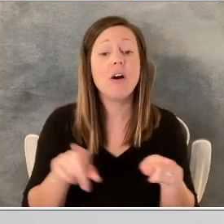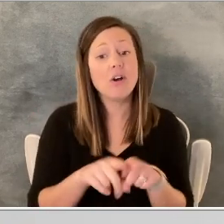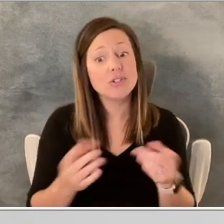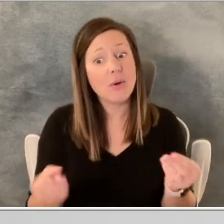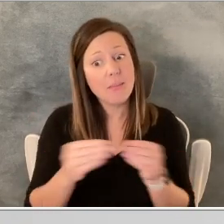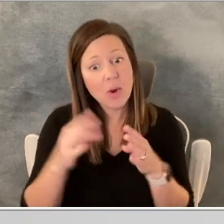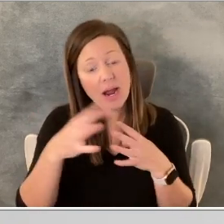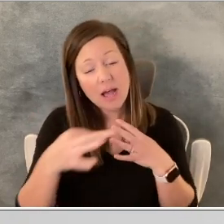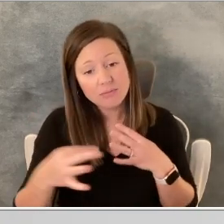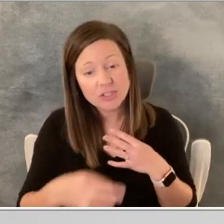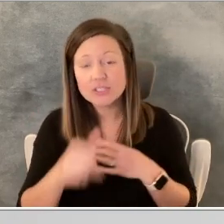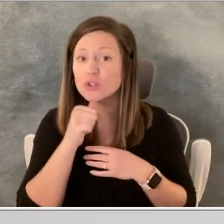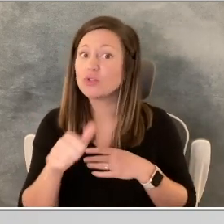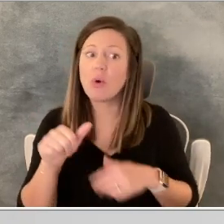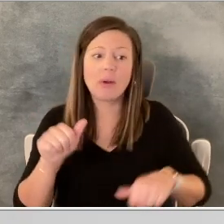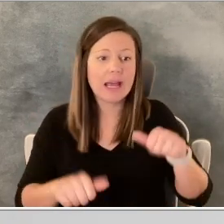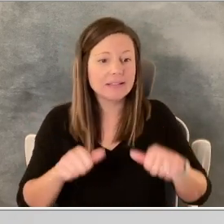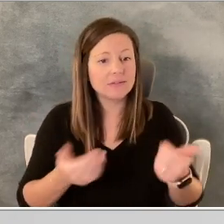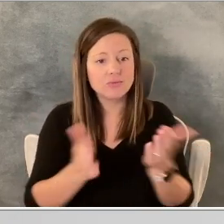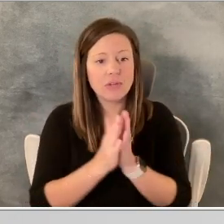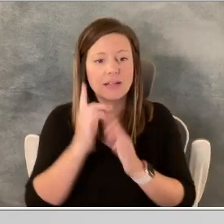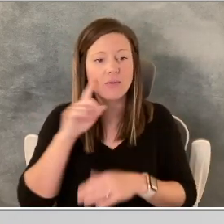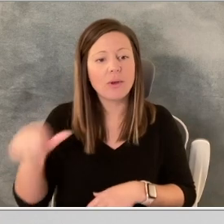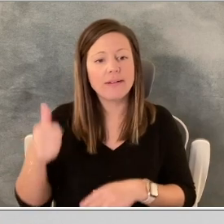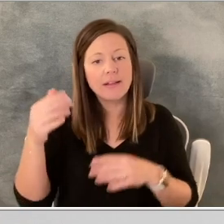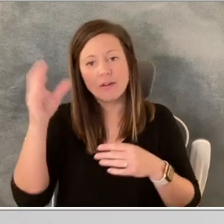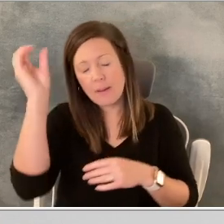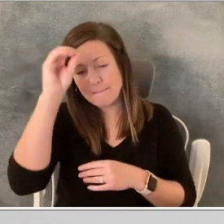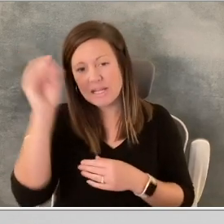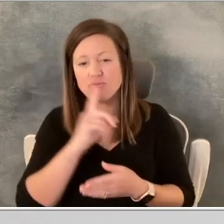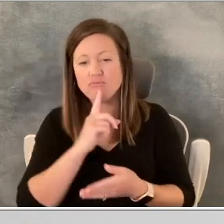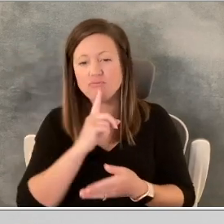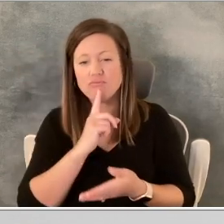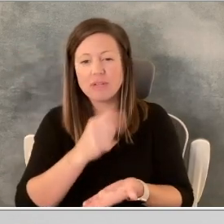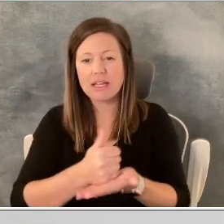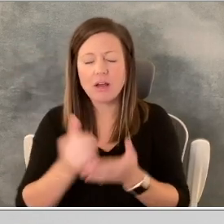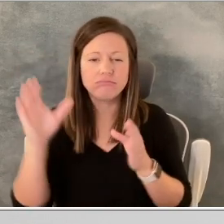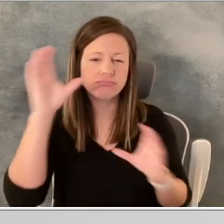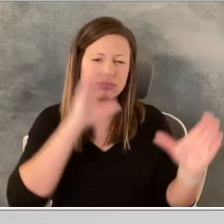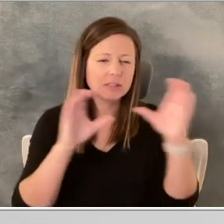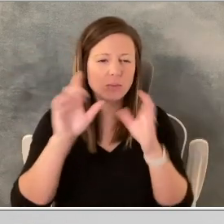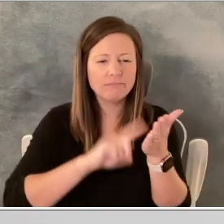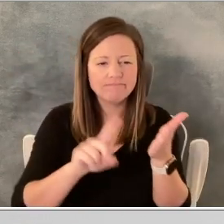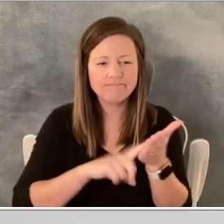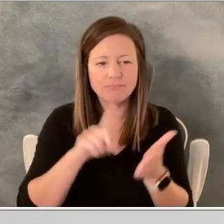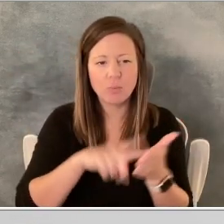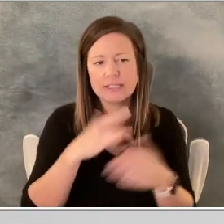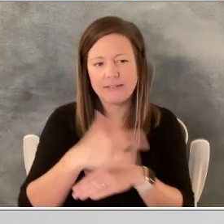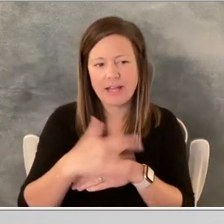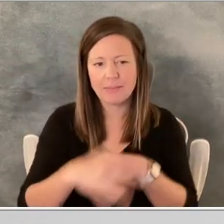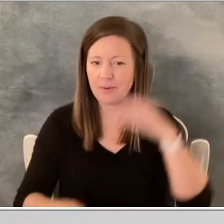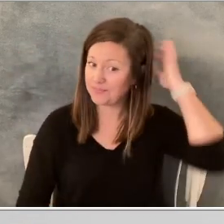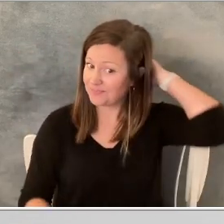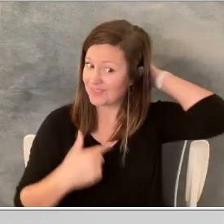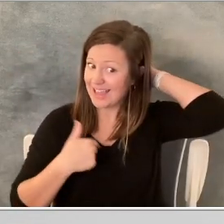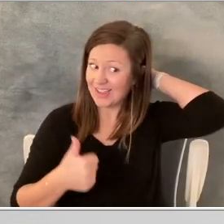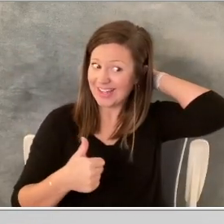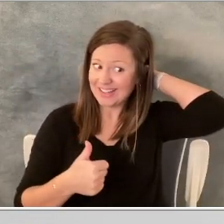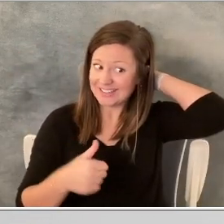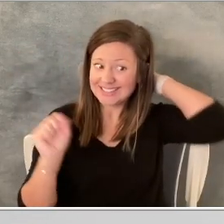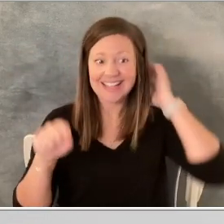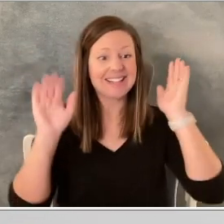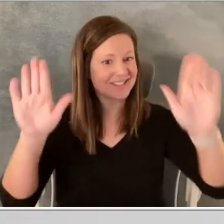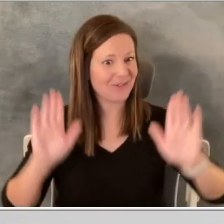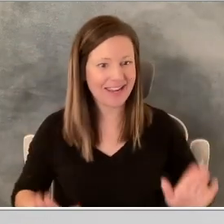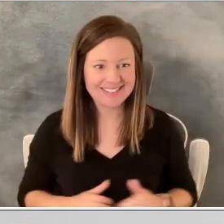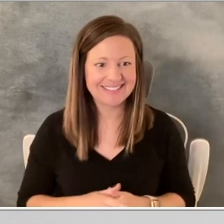Don't hesitate to ask for a second opinion to explore what is available. So how'd I do? That was pretty good. I think you did great. Yeah. I think I did good. I've been paying